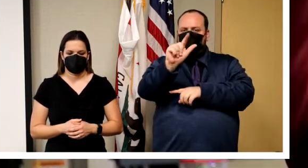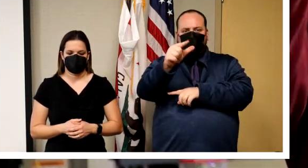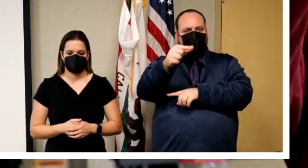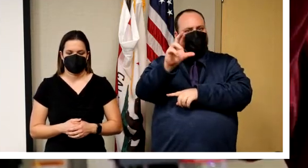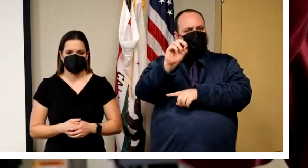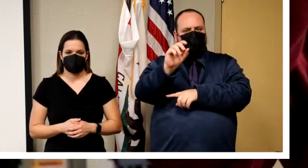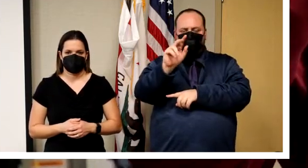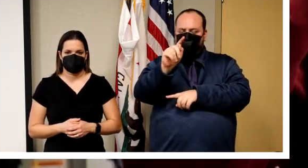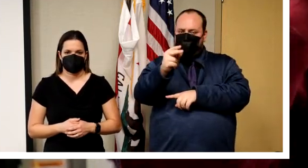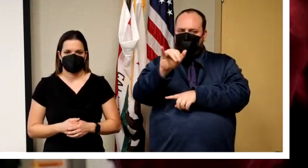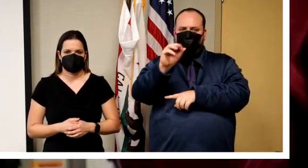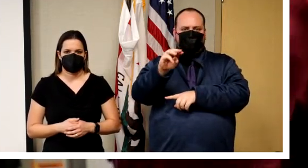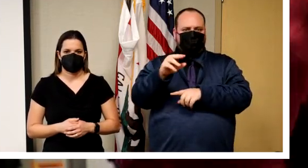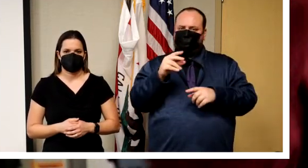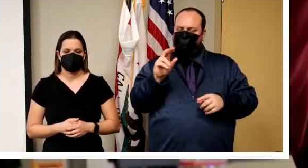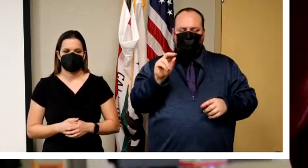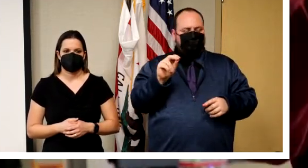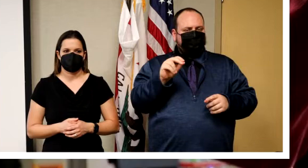there's no